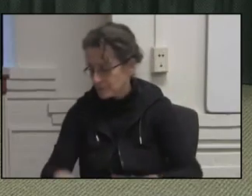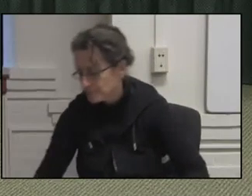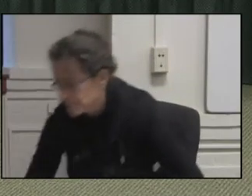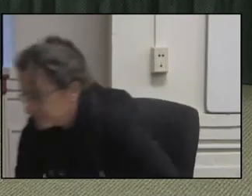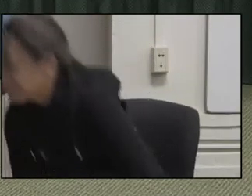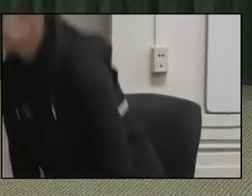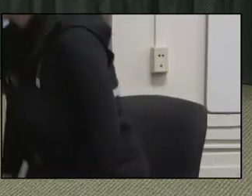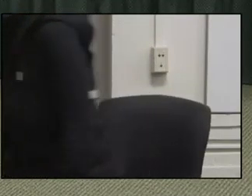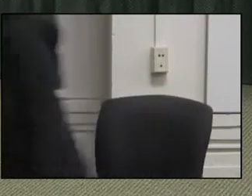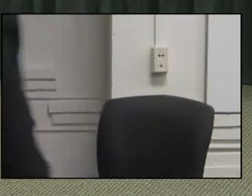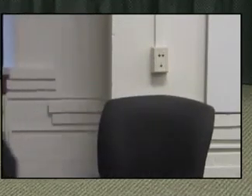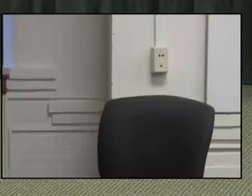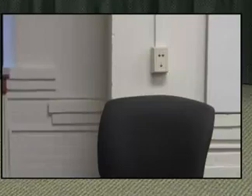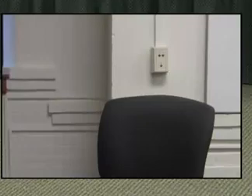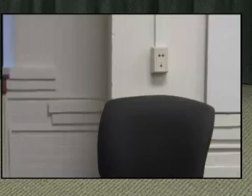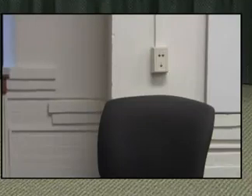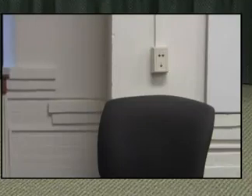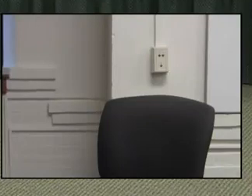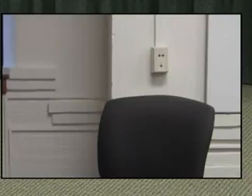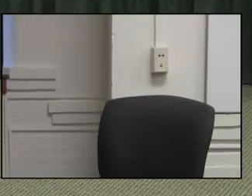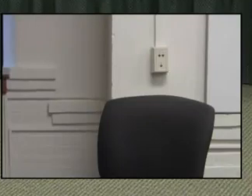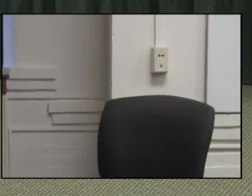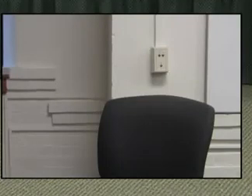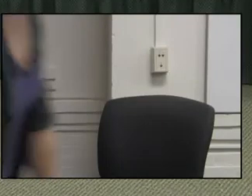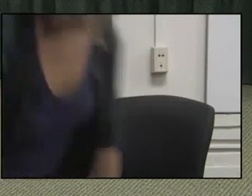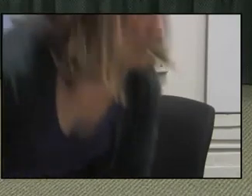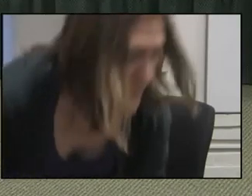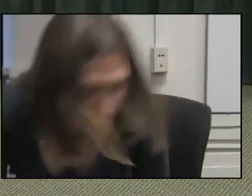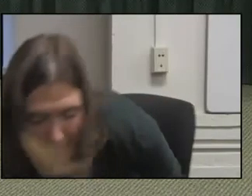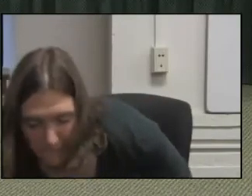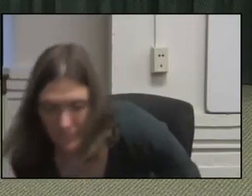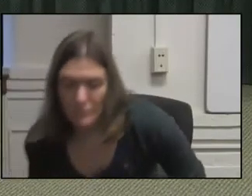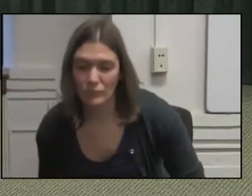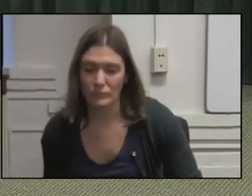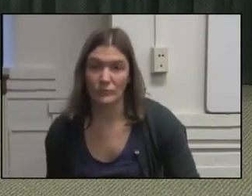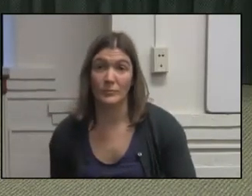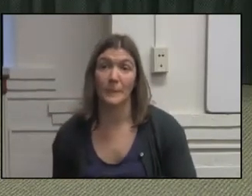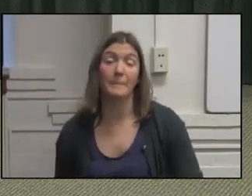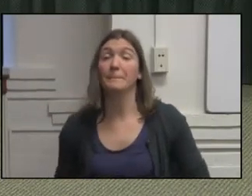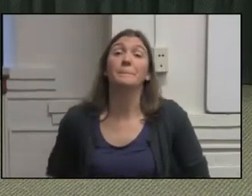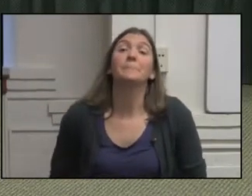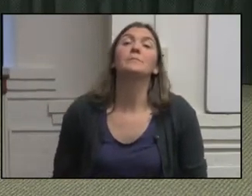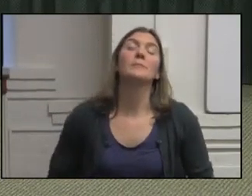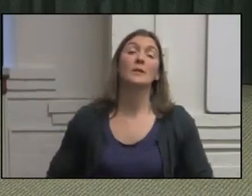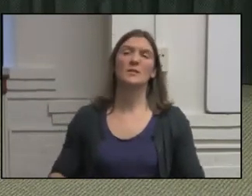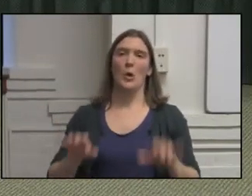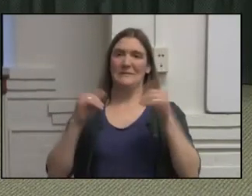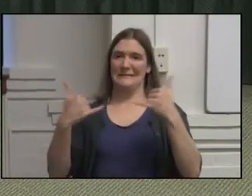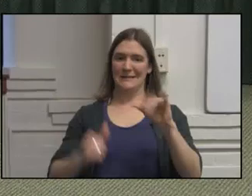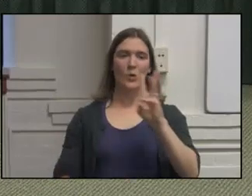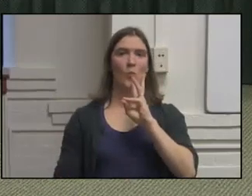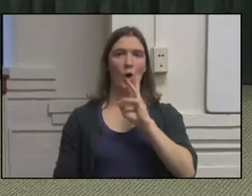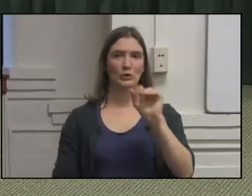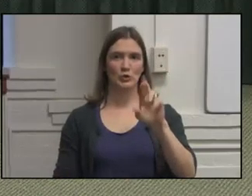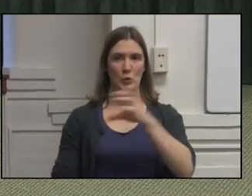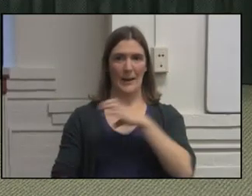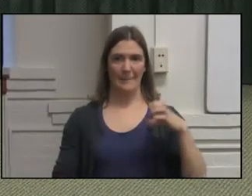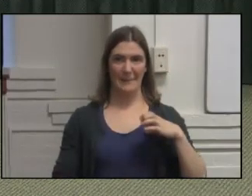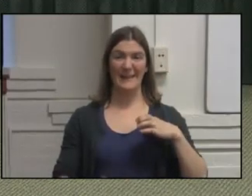much. Next up, under our water commissioner duties, we have the second reading of an ordinance